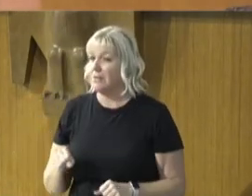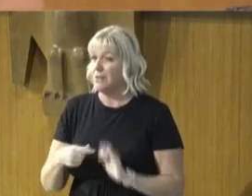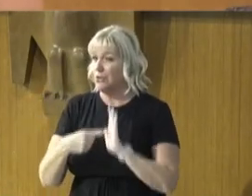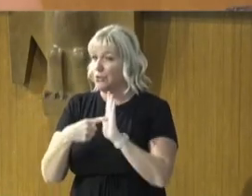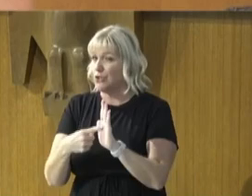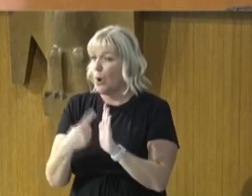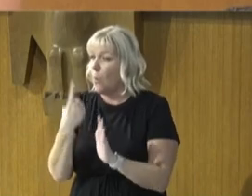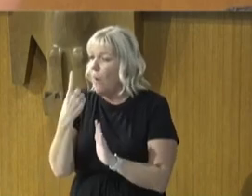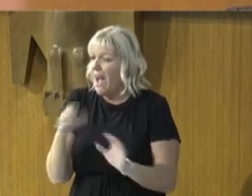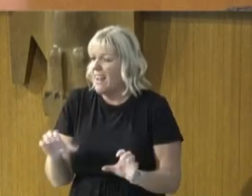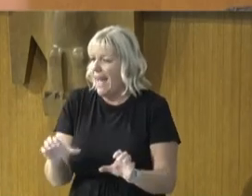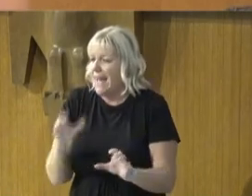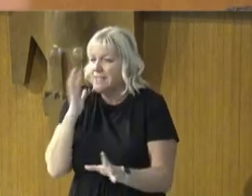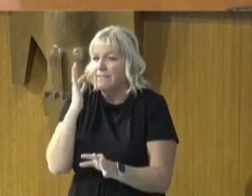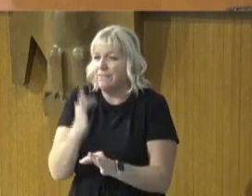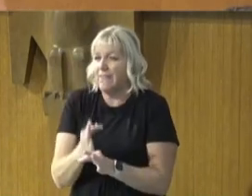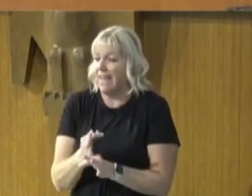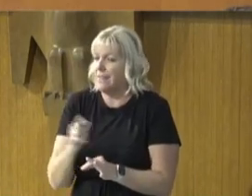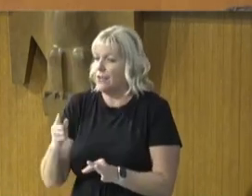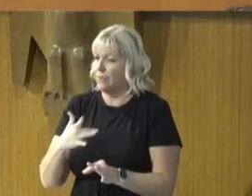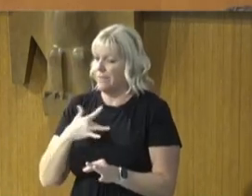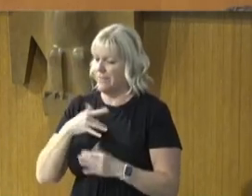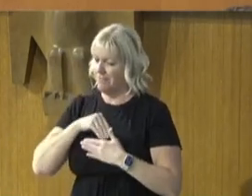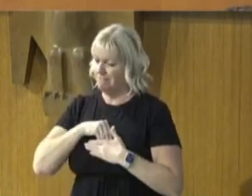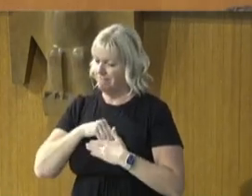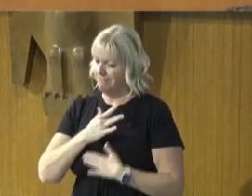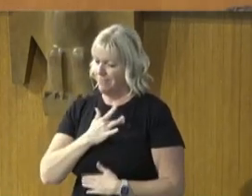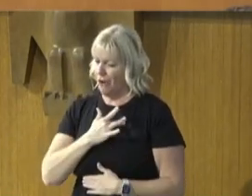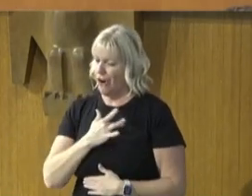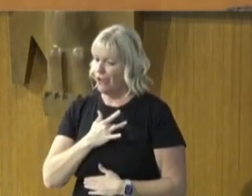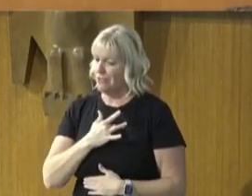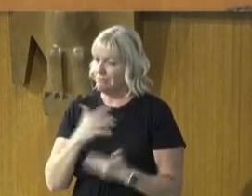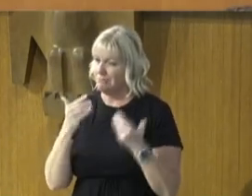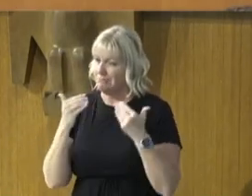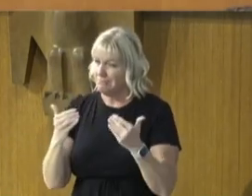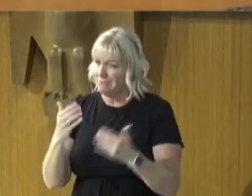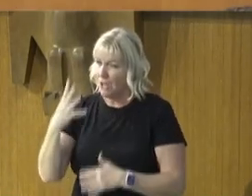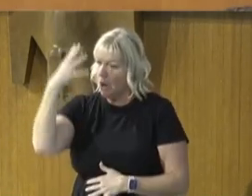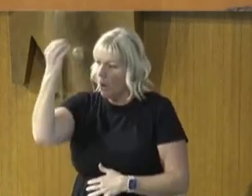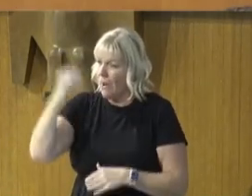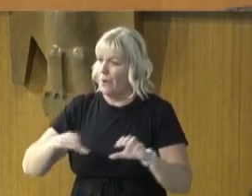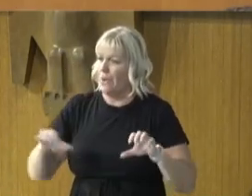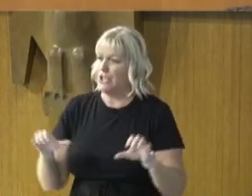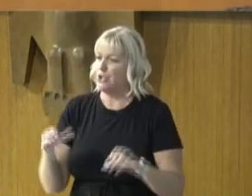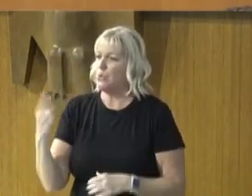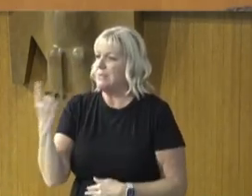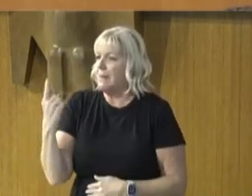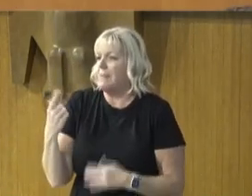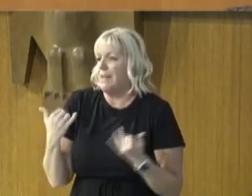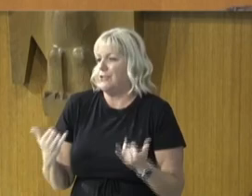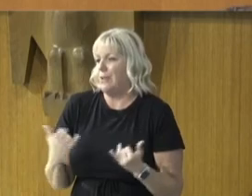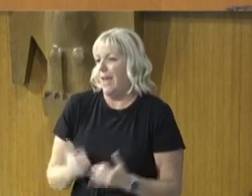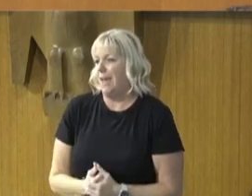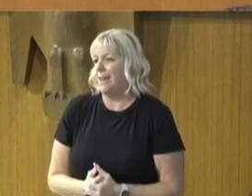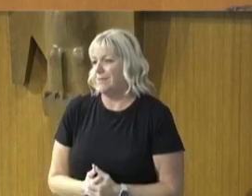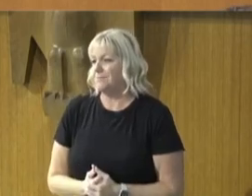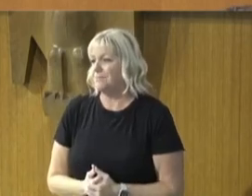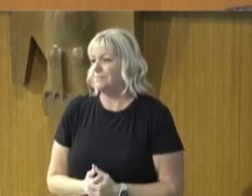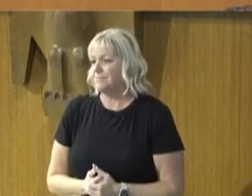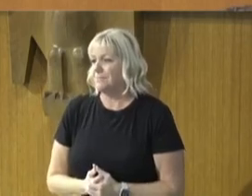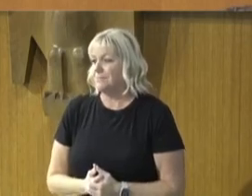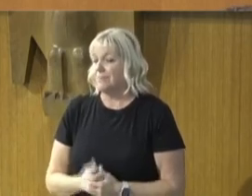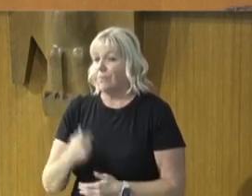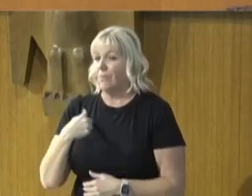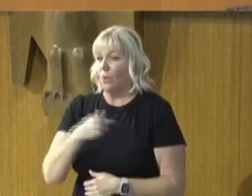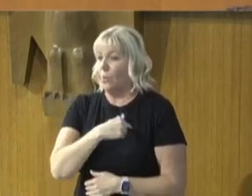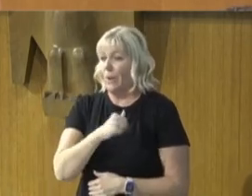that is being placed on your heart to go out and do in the world when you leave today. We